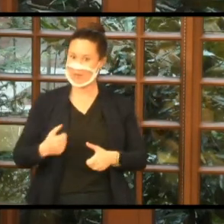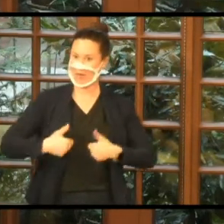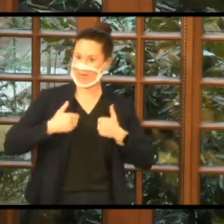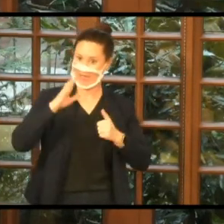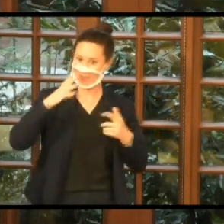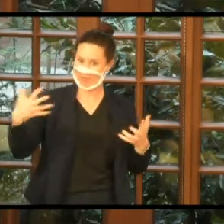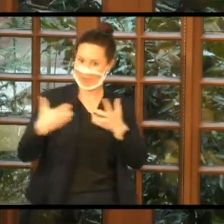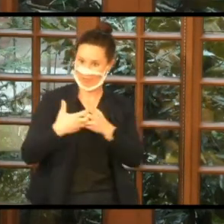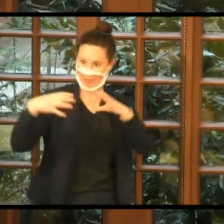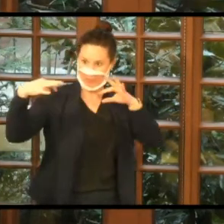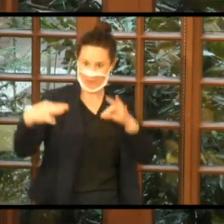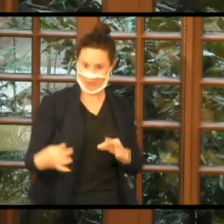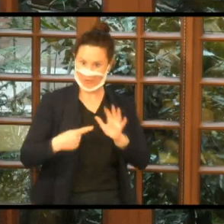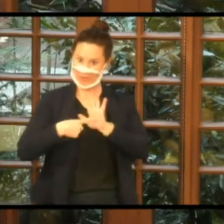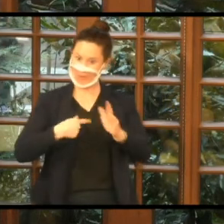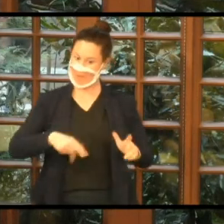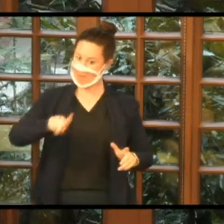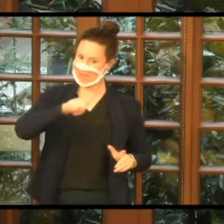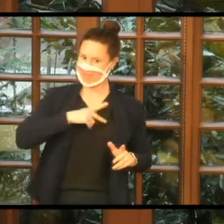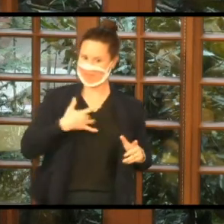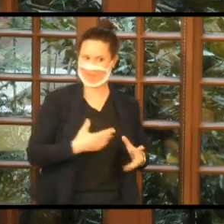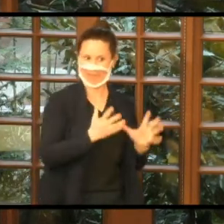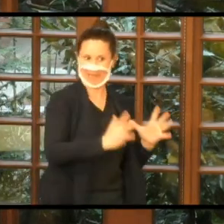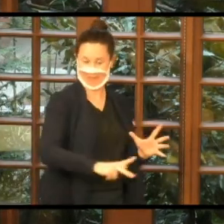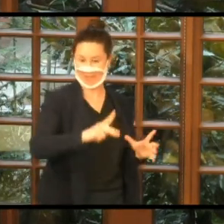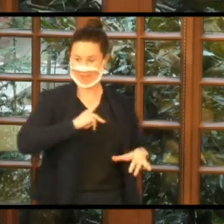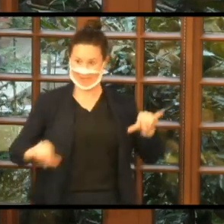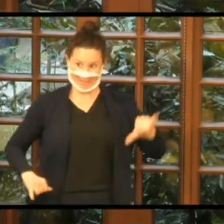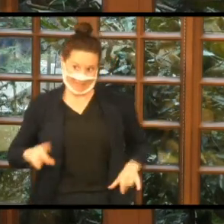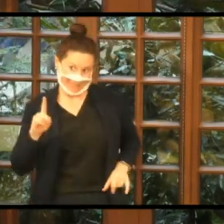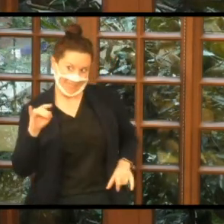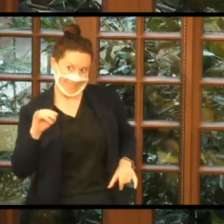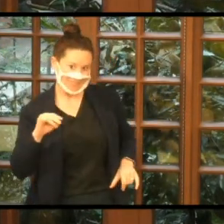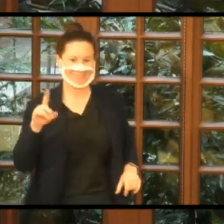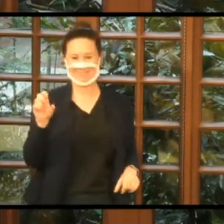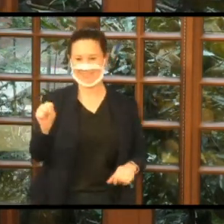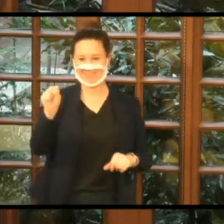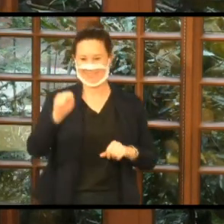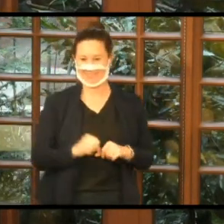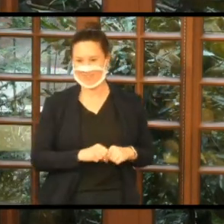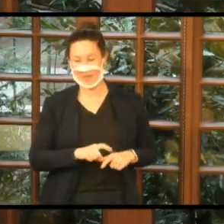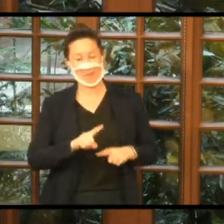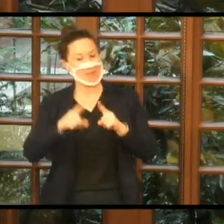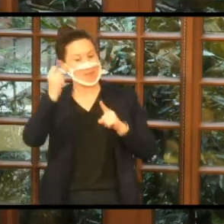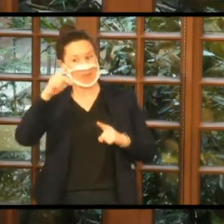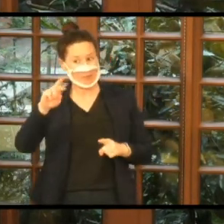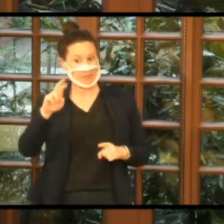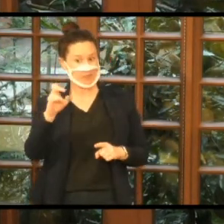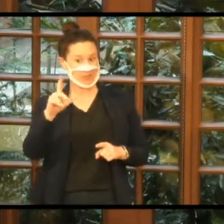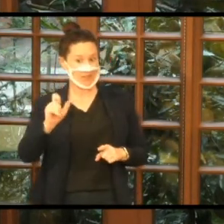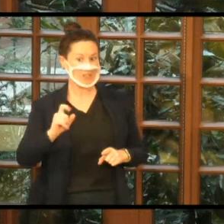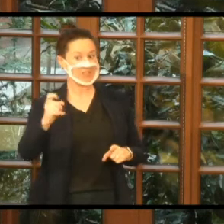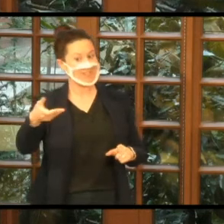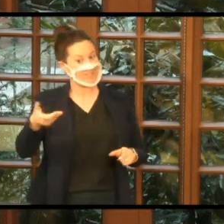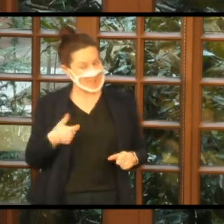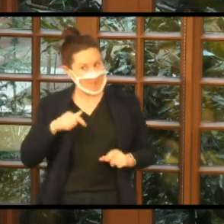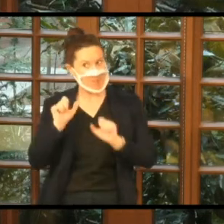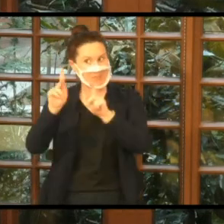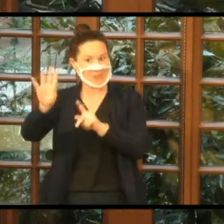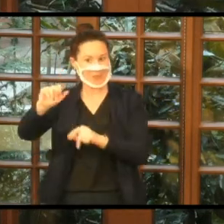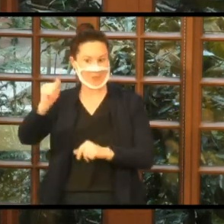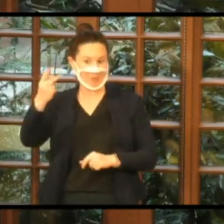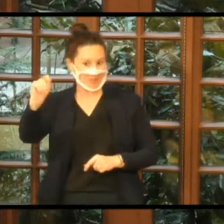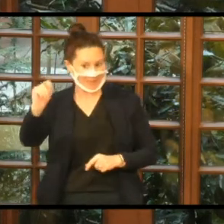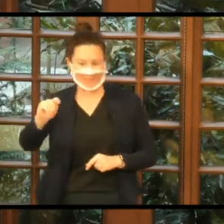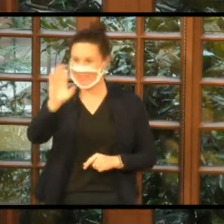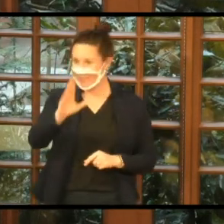of my personality usually left on the blink? Yes, that's true. But Rochelle was the one who invited me back to her place, and Rochelle didn't balk